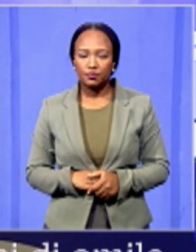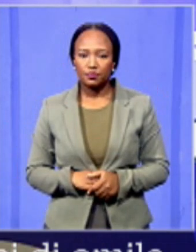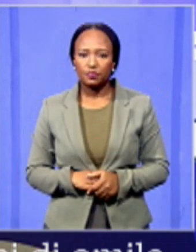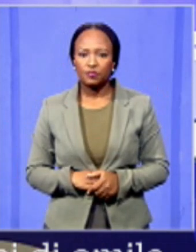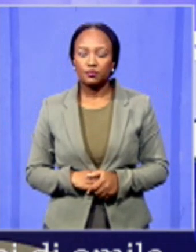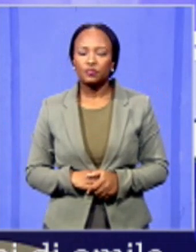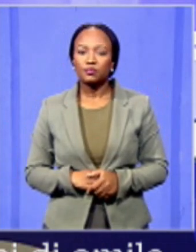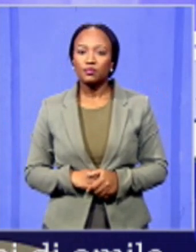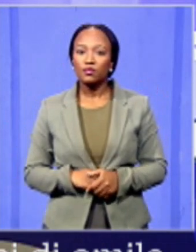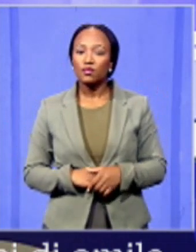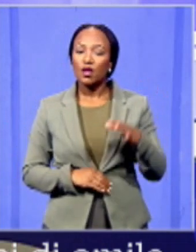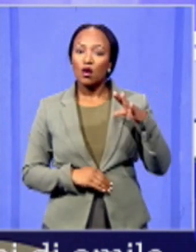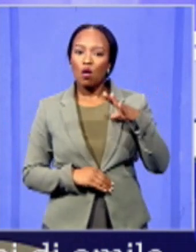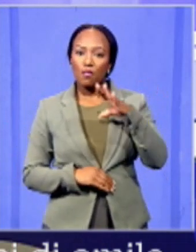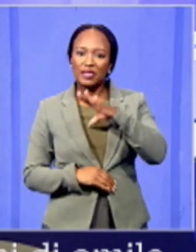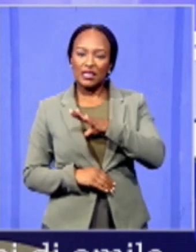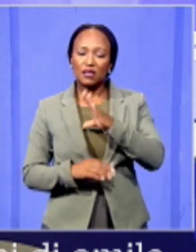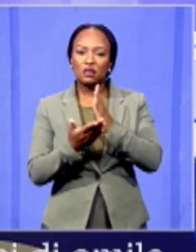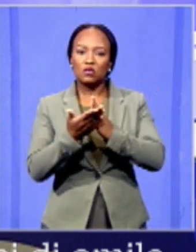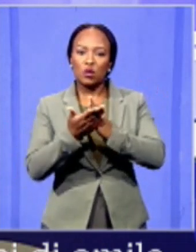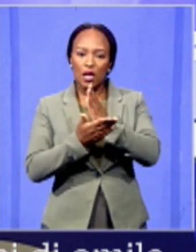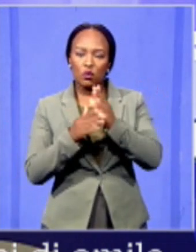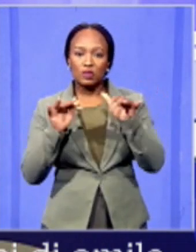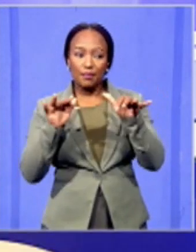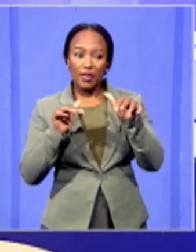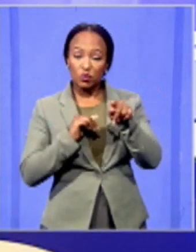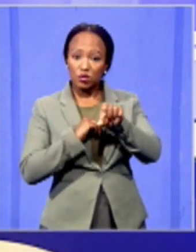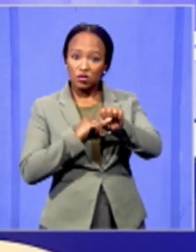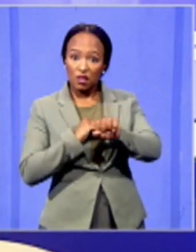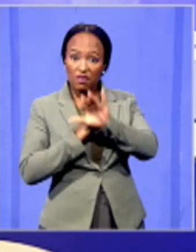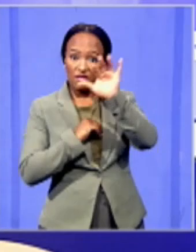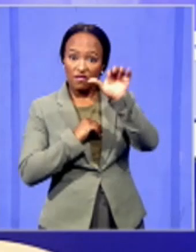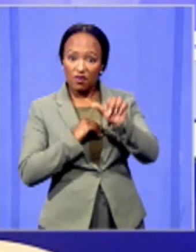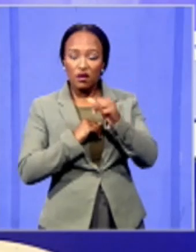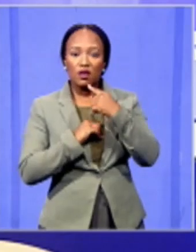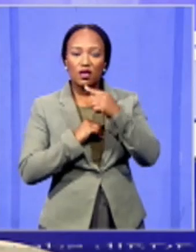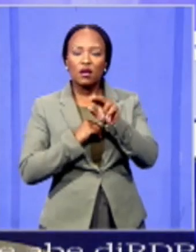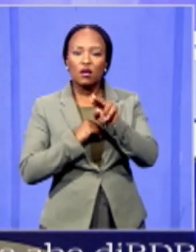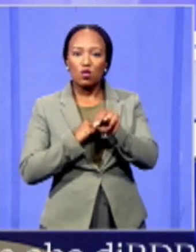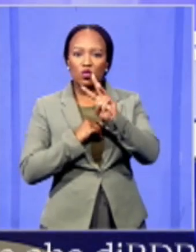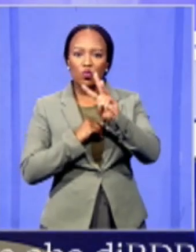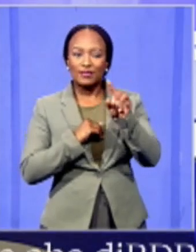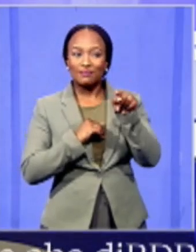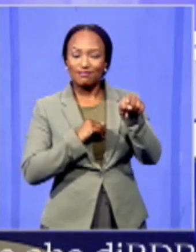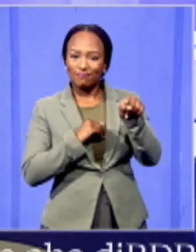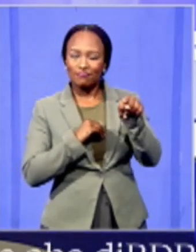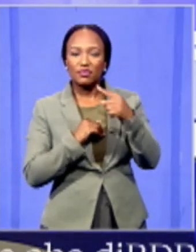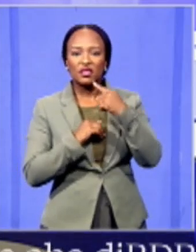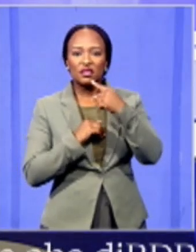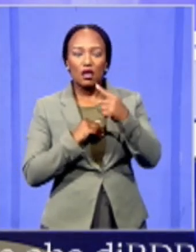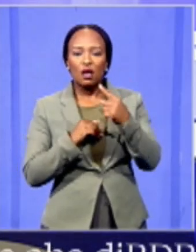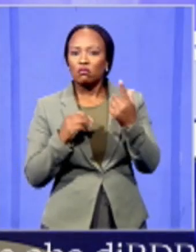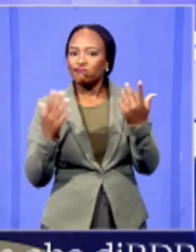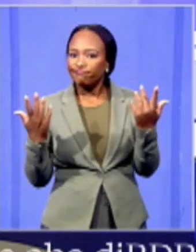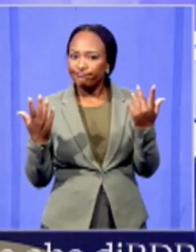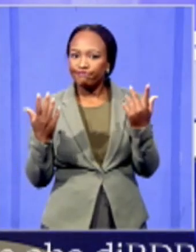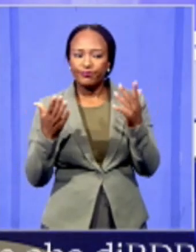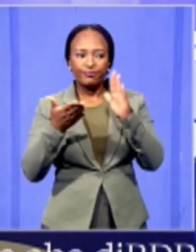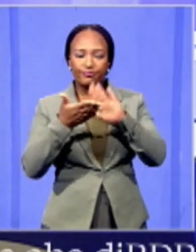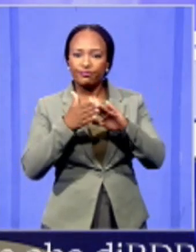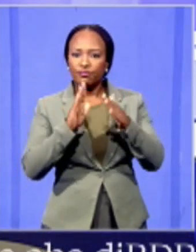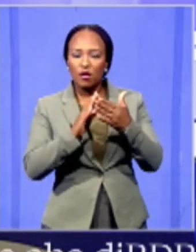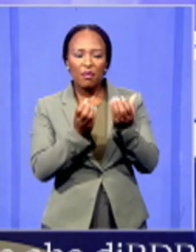Komishene ya ditokelo tša botho ka Afrika Borwa e hweditše gore kgoro ya bodulo ka North West e gatakile tokelo ya go abela badudi dintlo tša